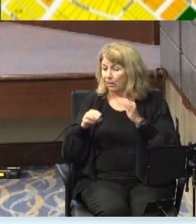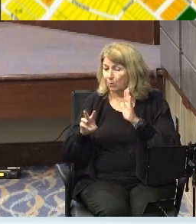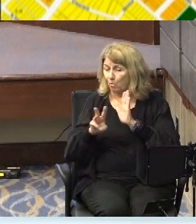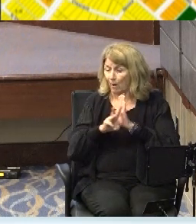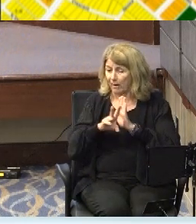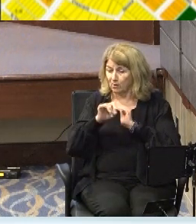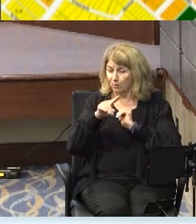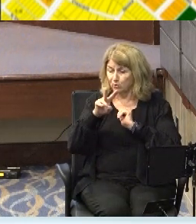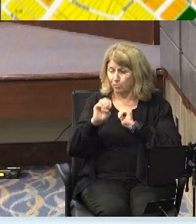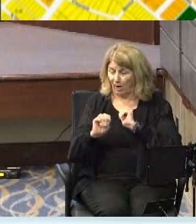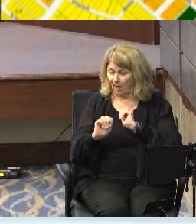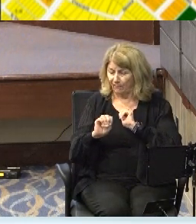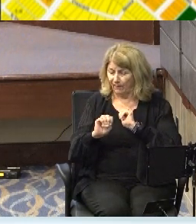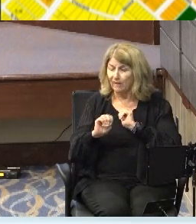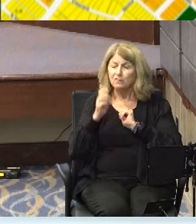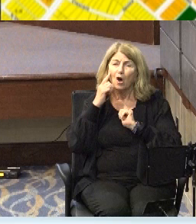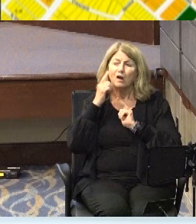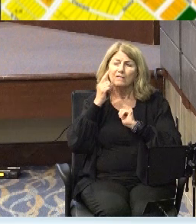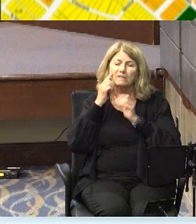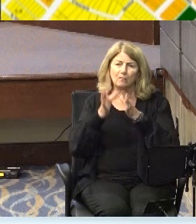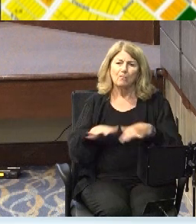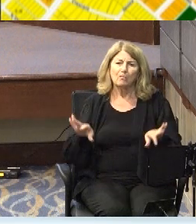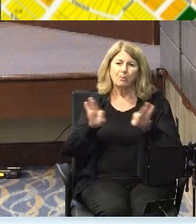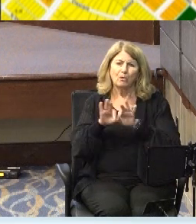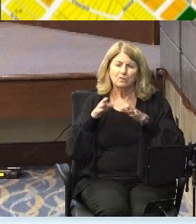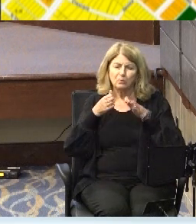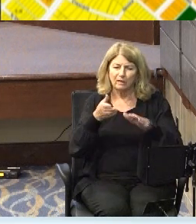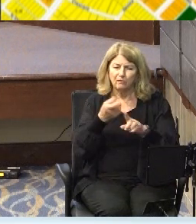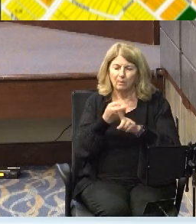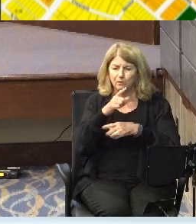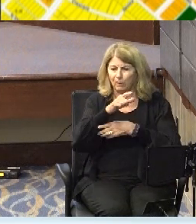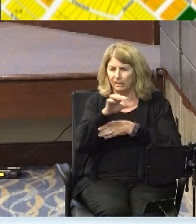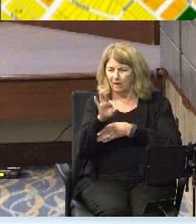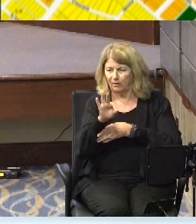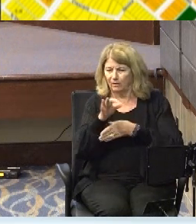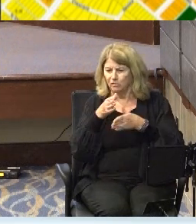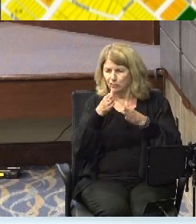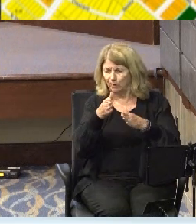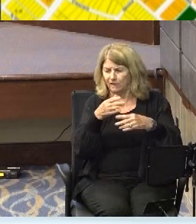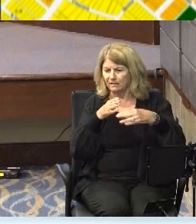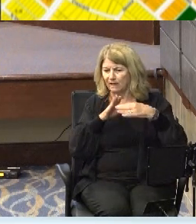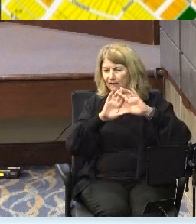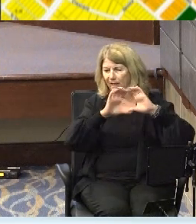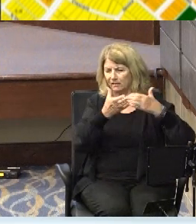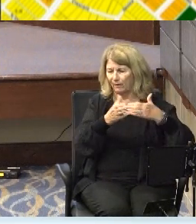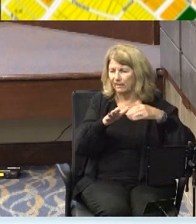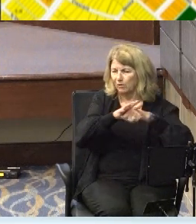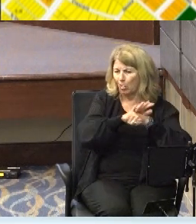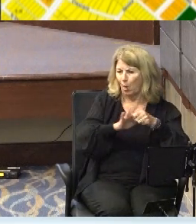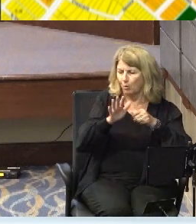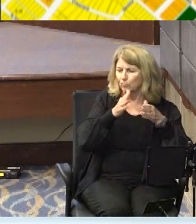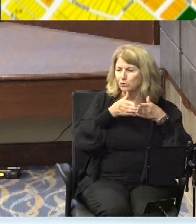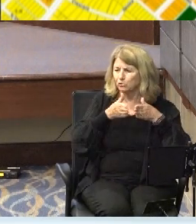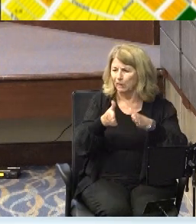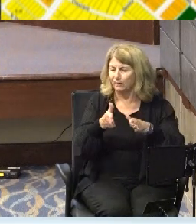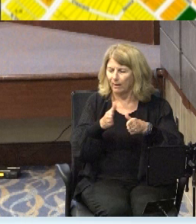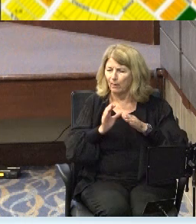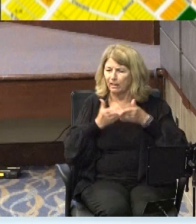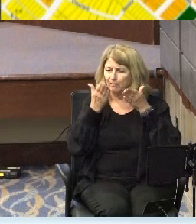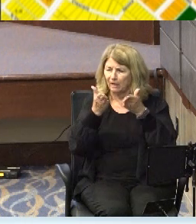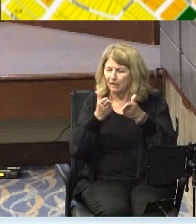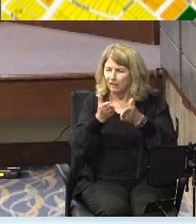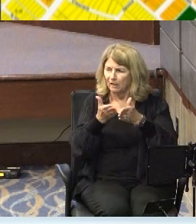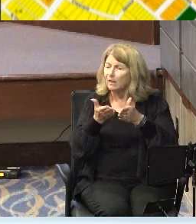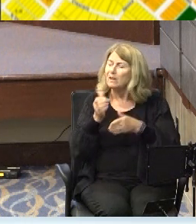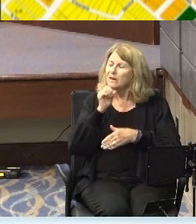classified as an arterial street. This property fronts 29th Street, which is classified as a local street. Plan Commission also recommended disapproval of the zone change